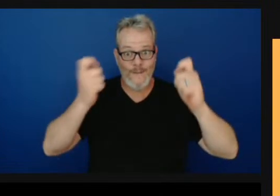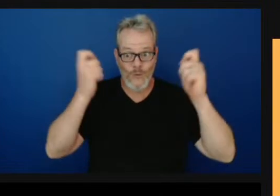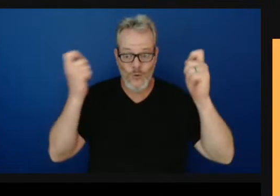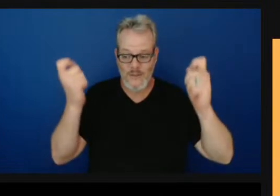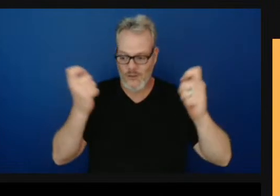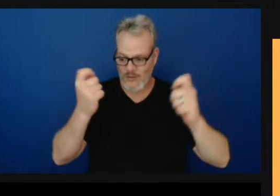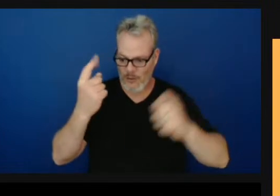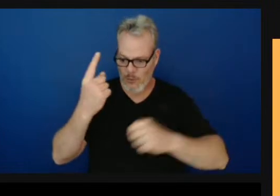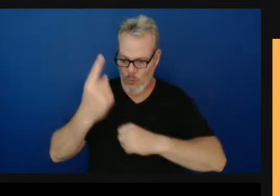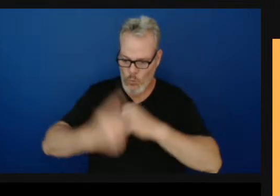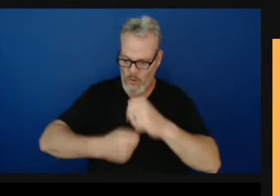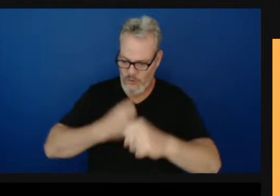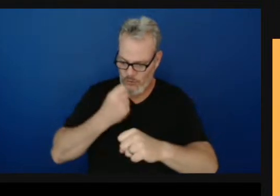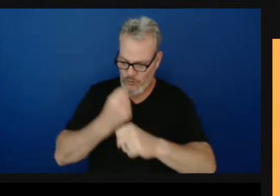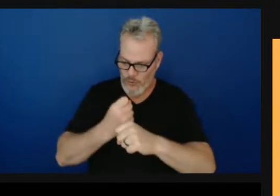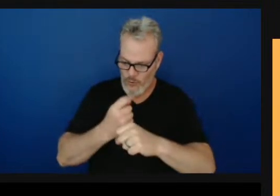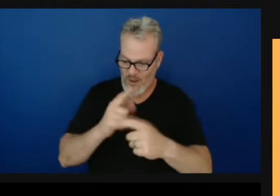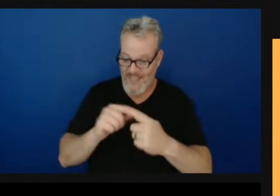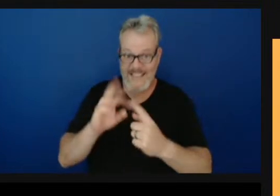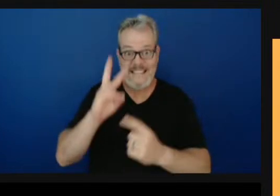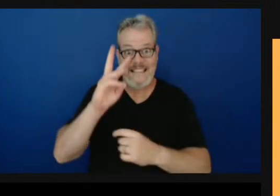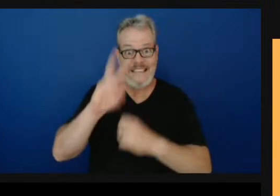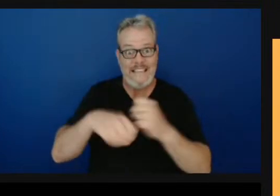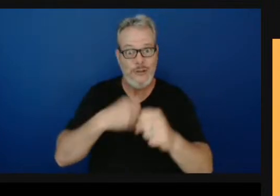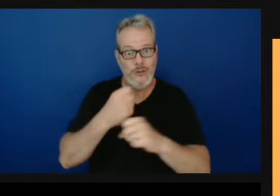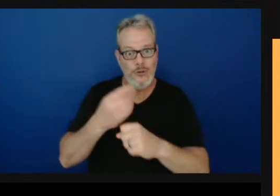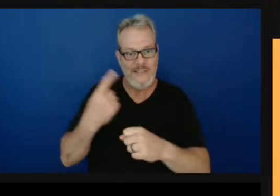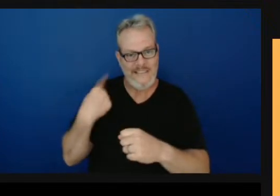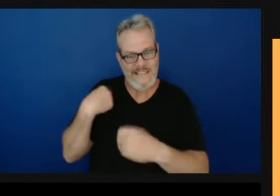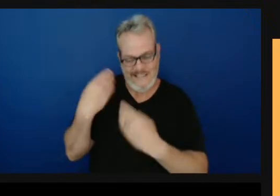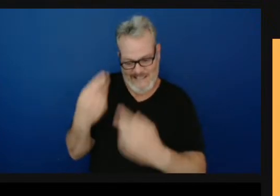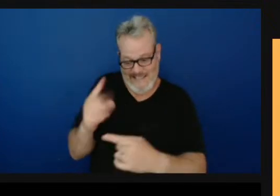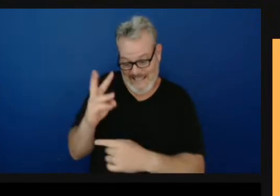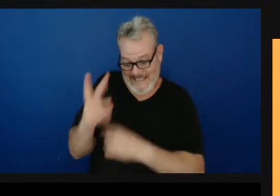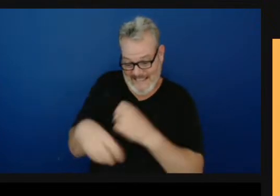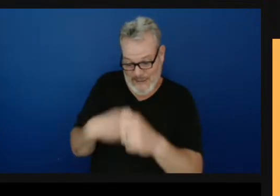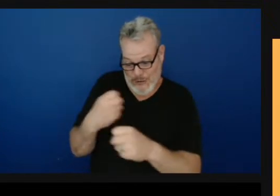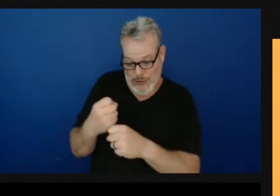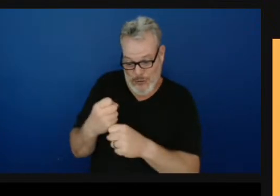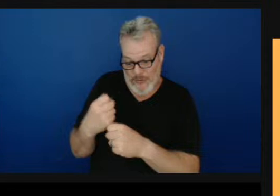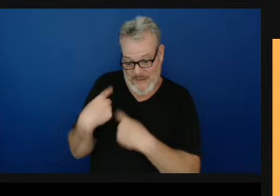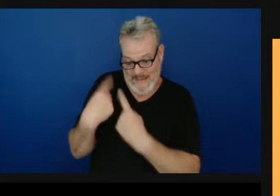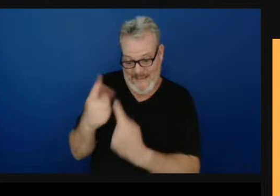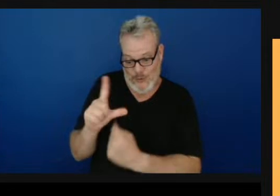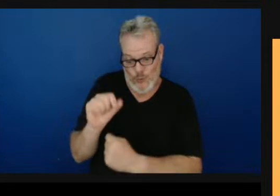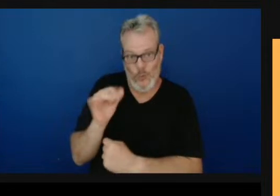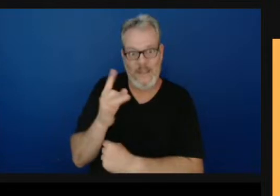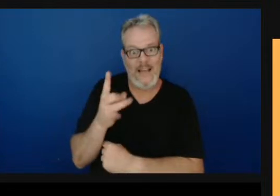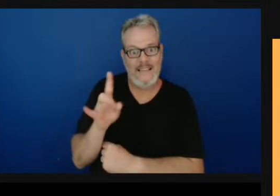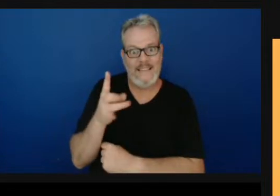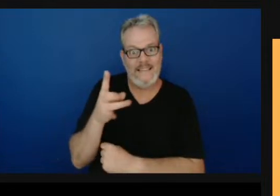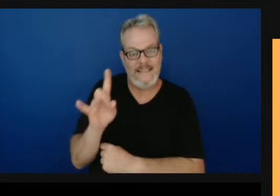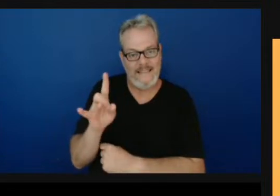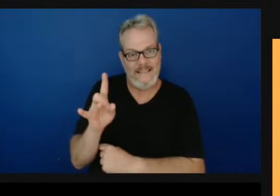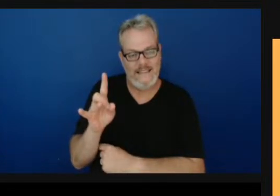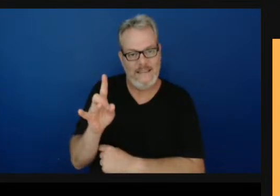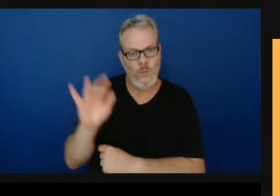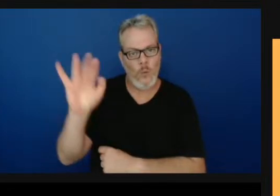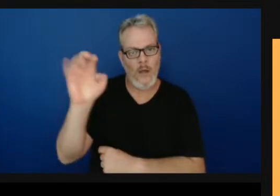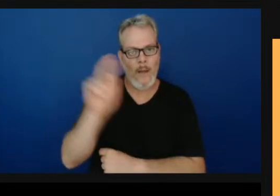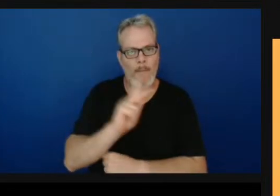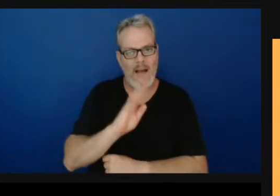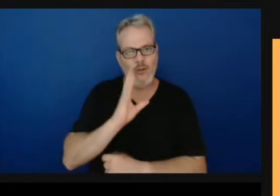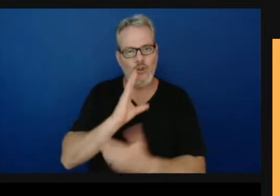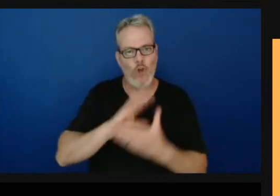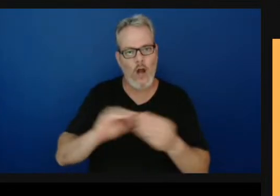of the end of the 2018 eruption. So here we are. It's been 6 years since the end of 2018. And we'll come back to talk about that more in the future,